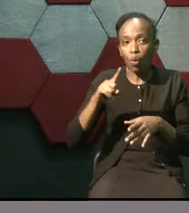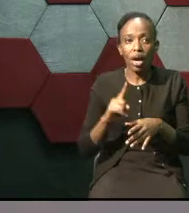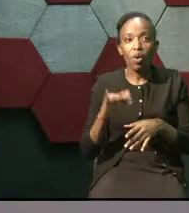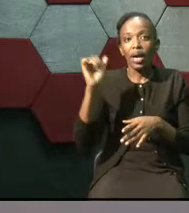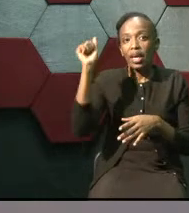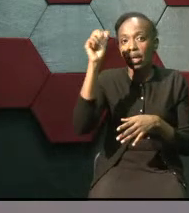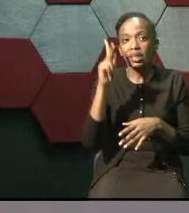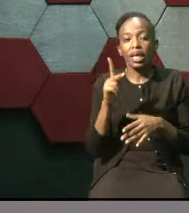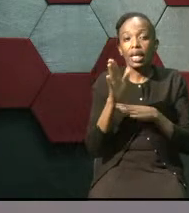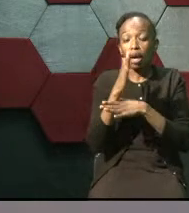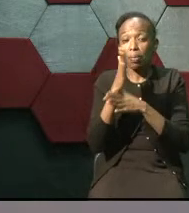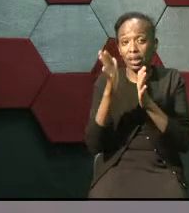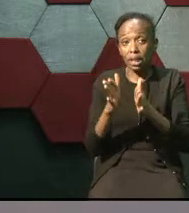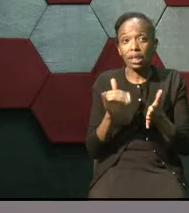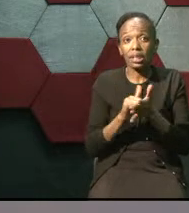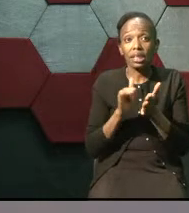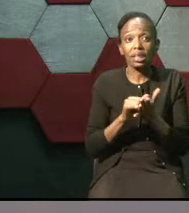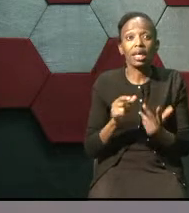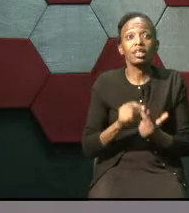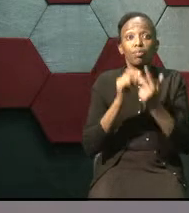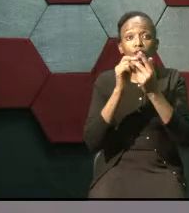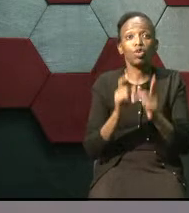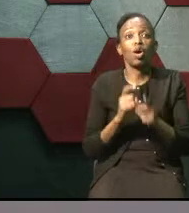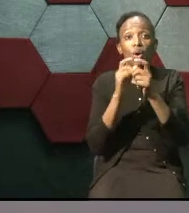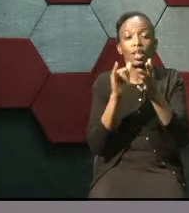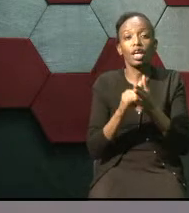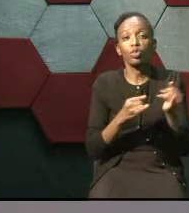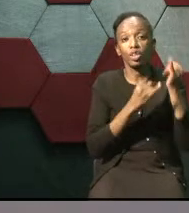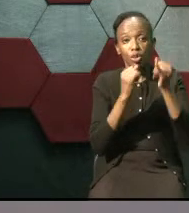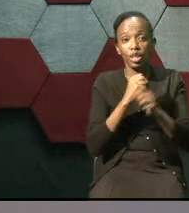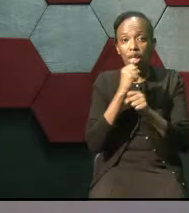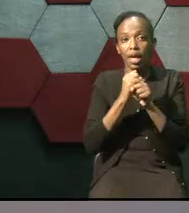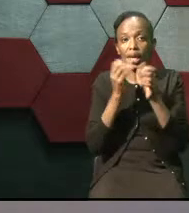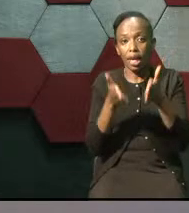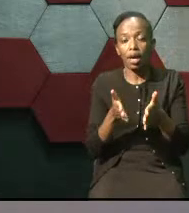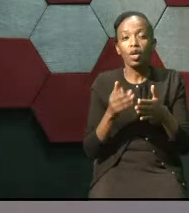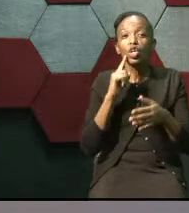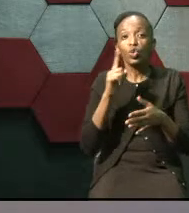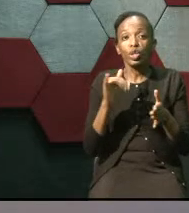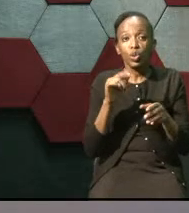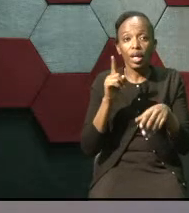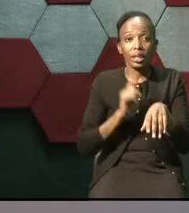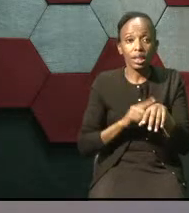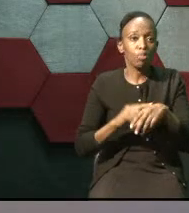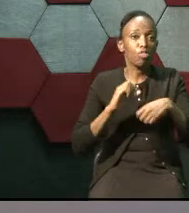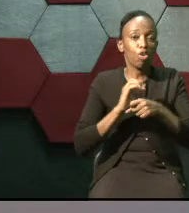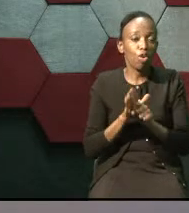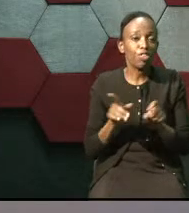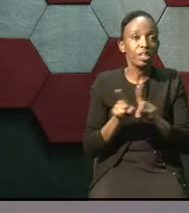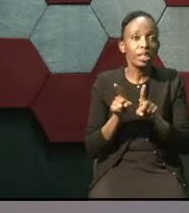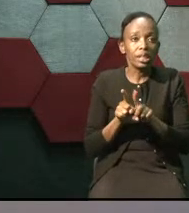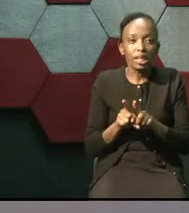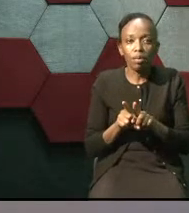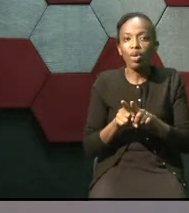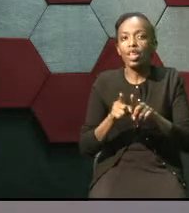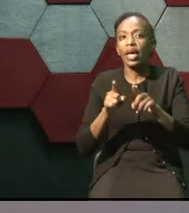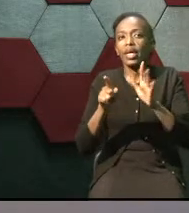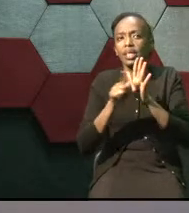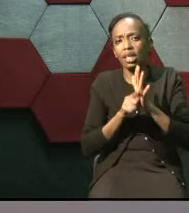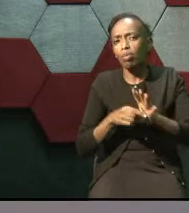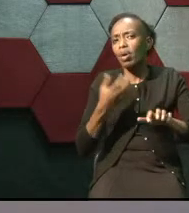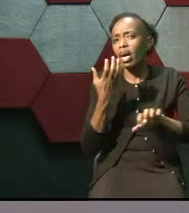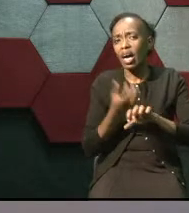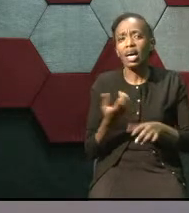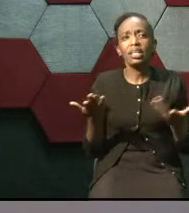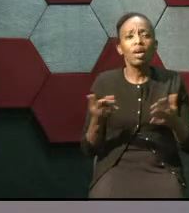YSK ambassadors. So this is just a special award that was introduced this year just to ensure, even during the COVID period and with the tight school term, that we have